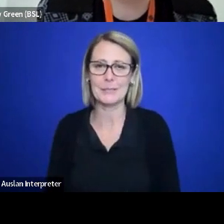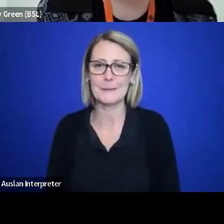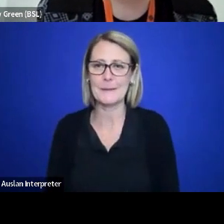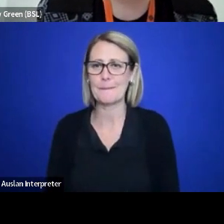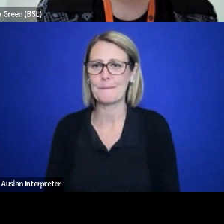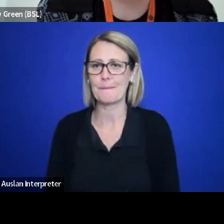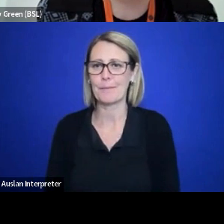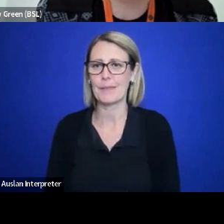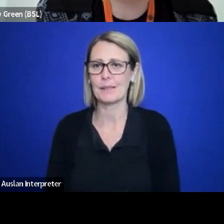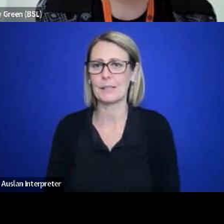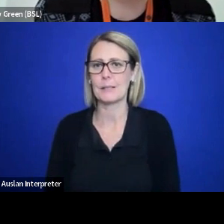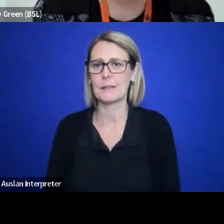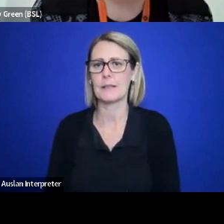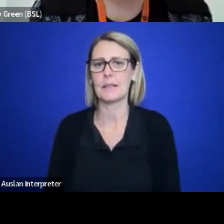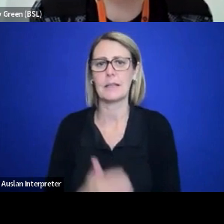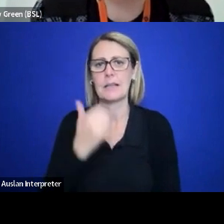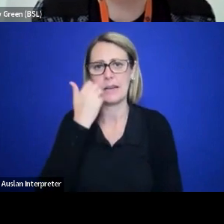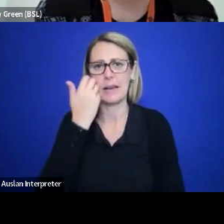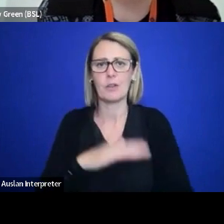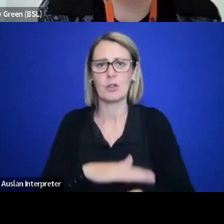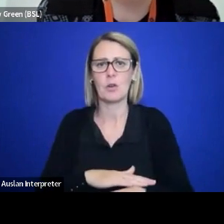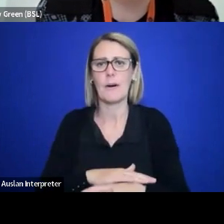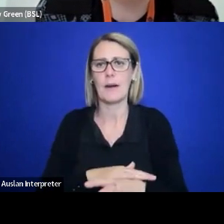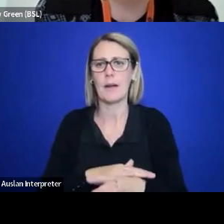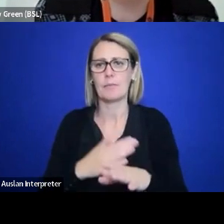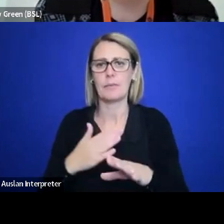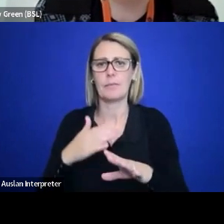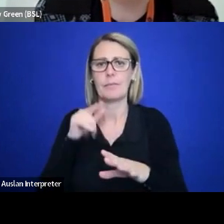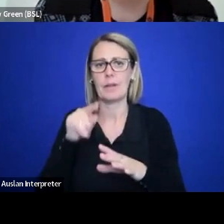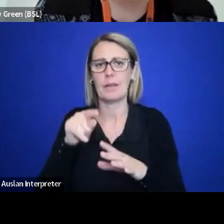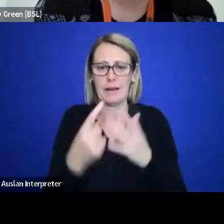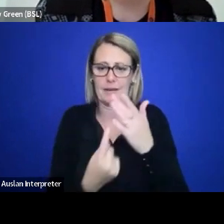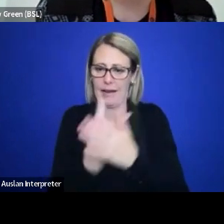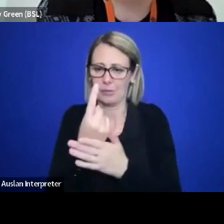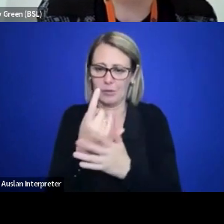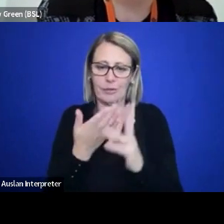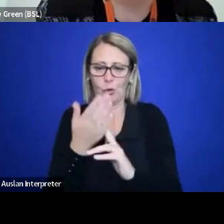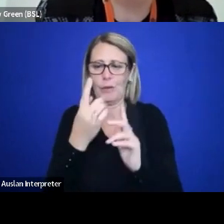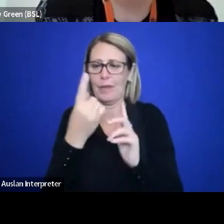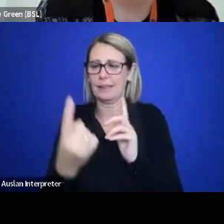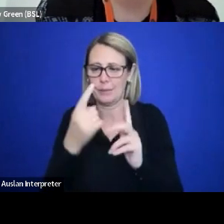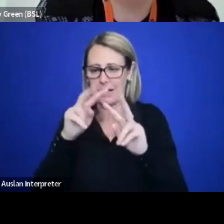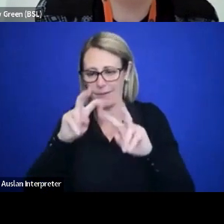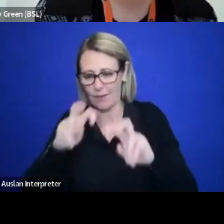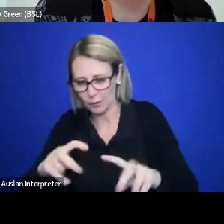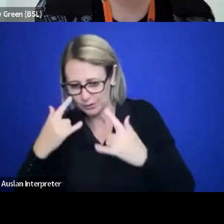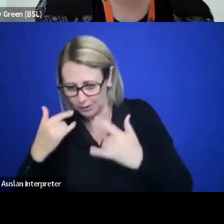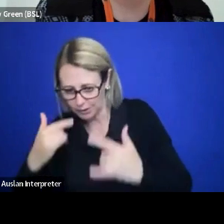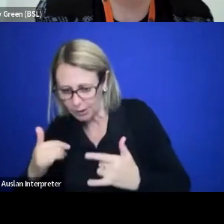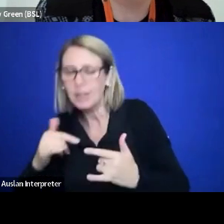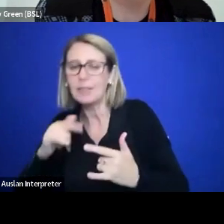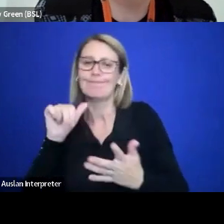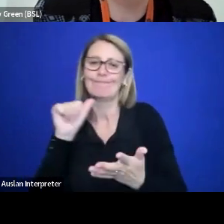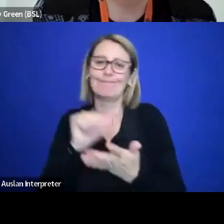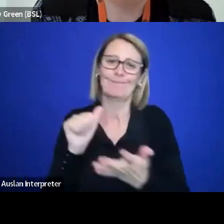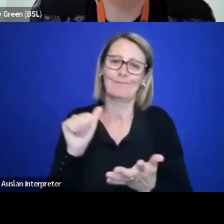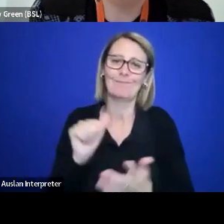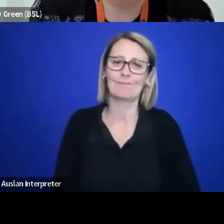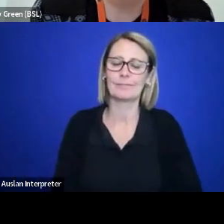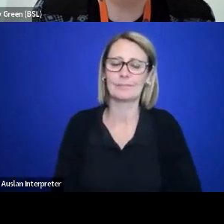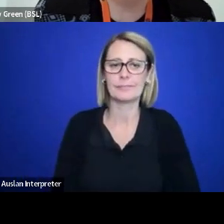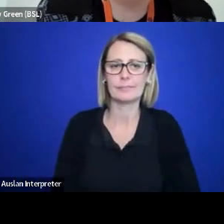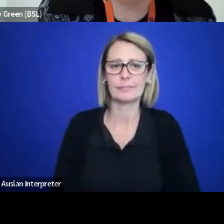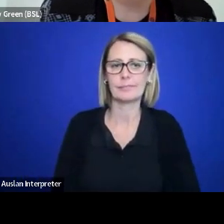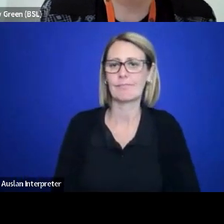each time that's been borne out through the independent evaluation. Great, thanks, Paris. And I think, what